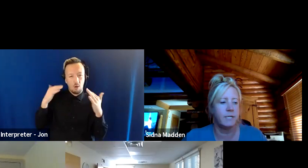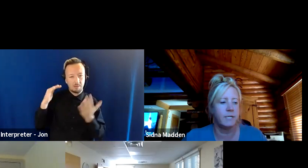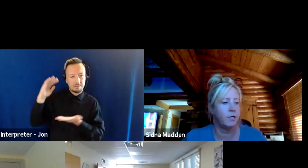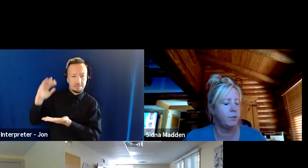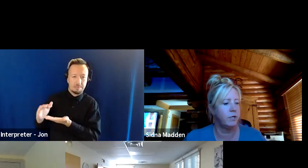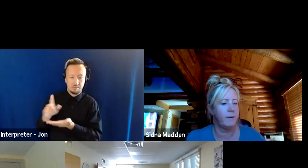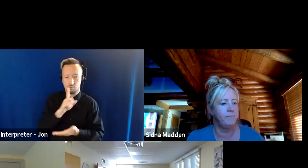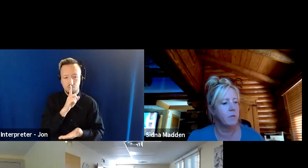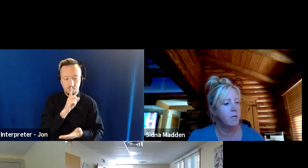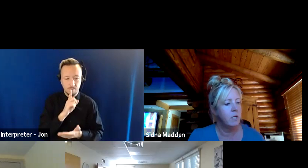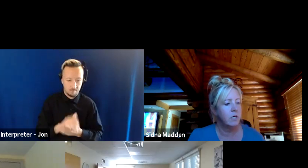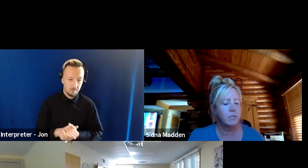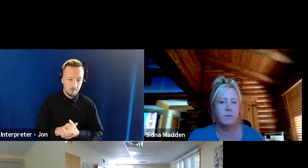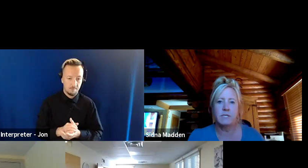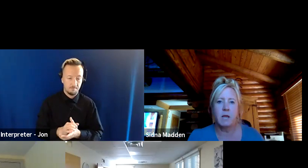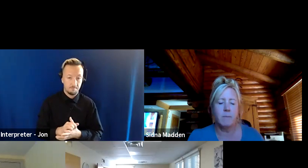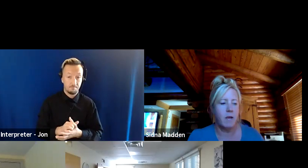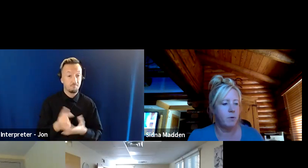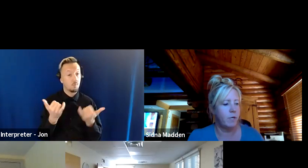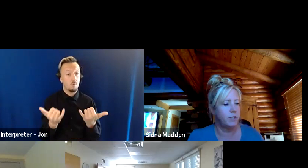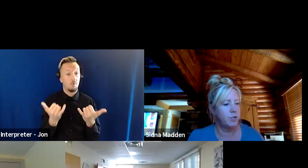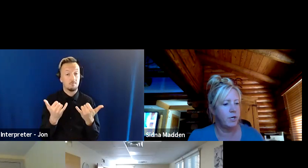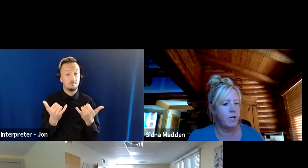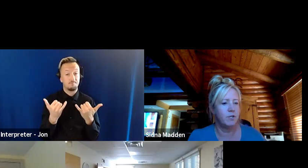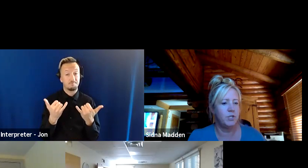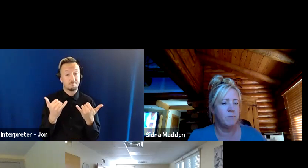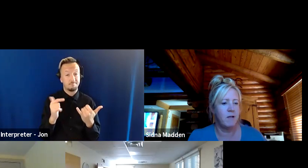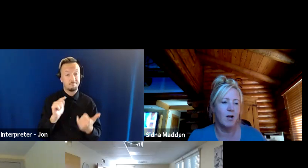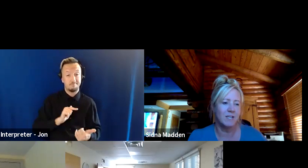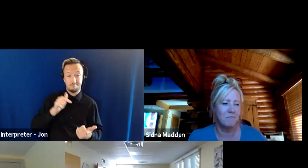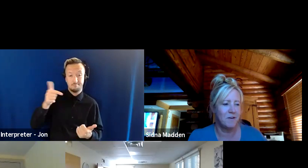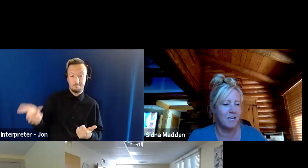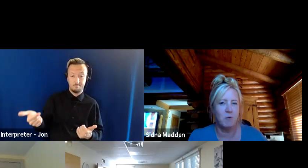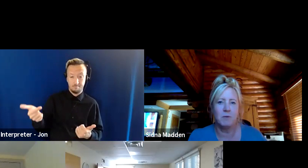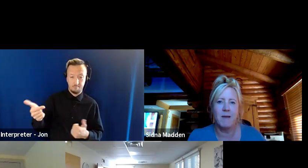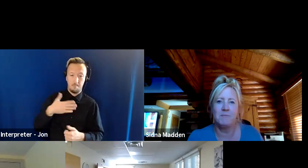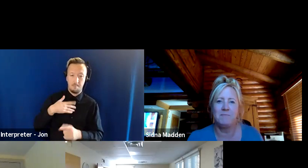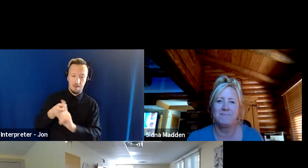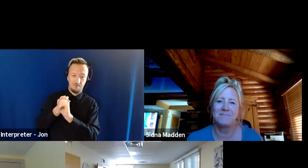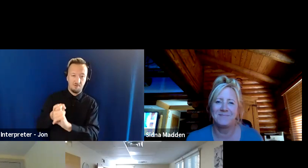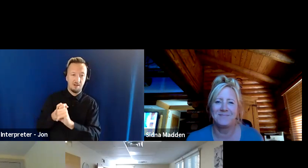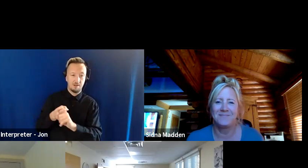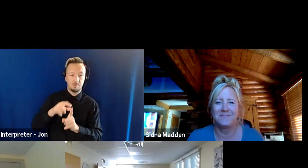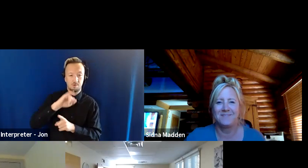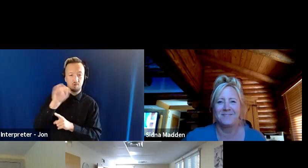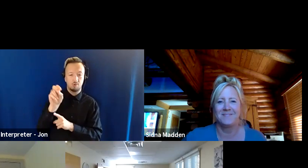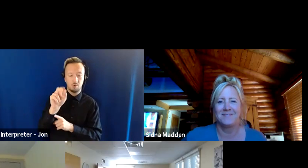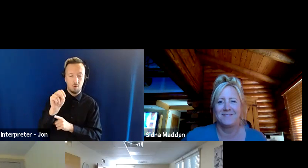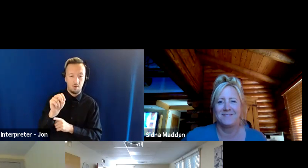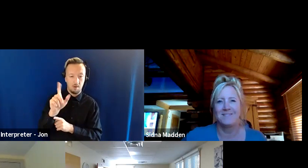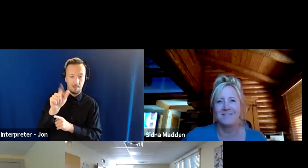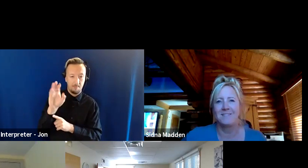us to hear you clearly. So at this time, I'm going to turn it over to my longtime friend, Joan Labelle.